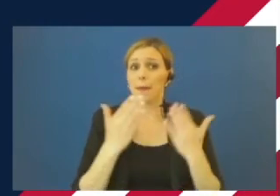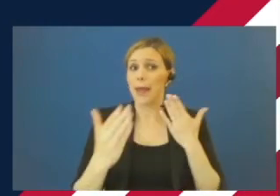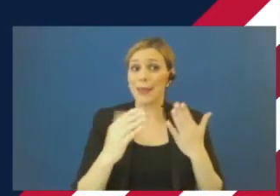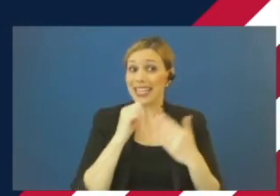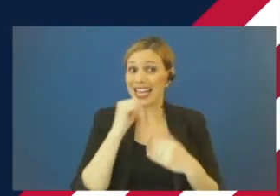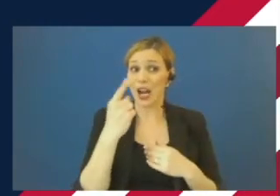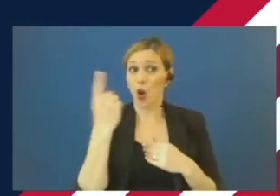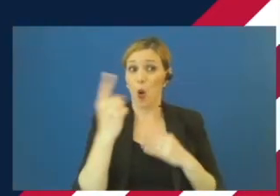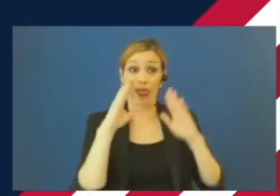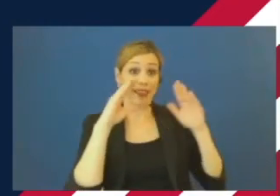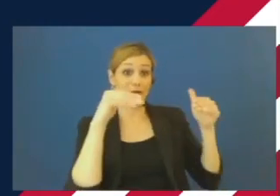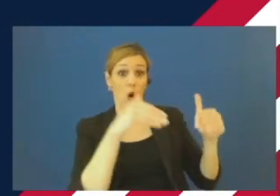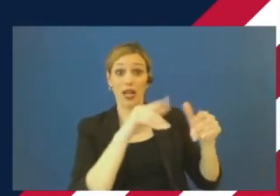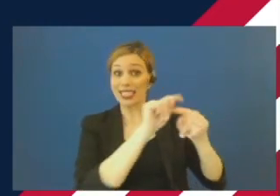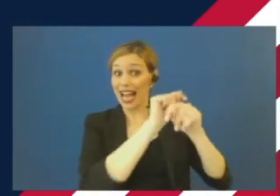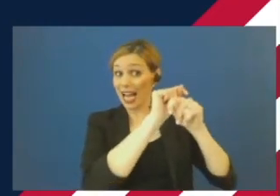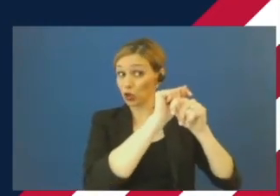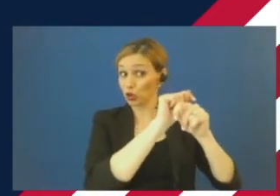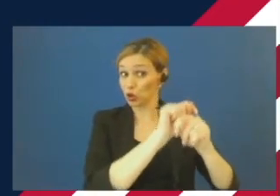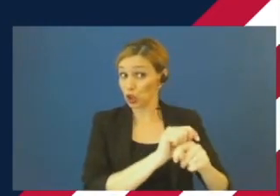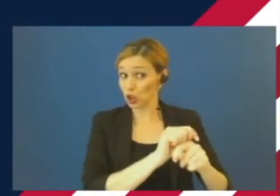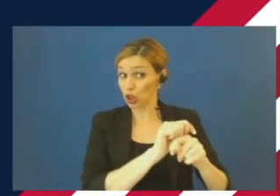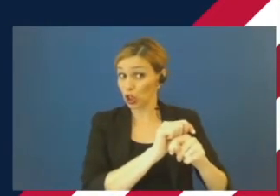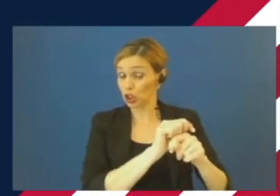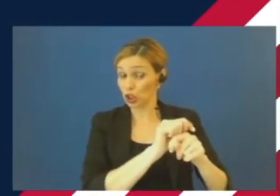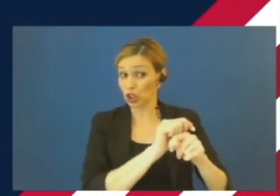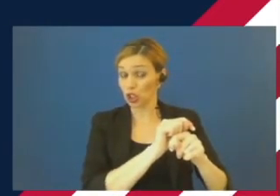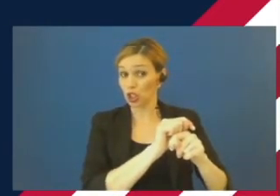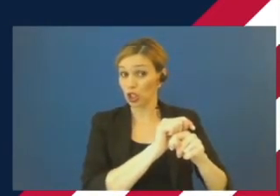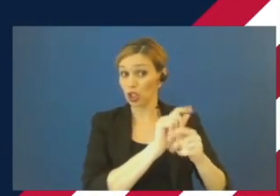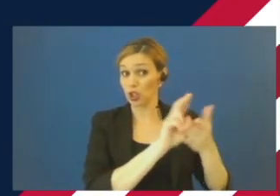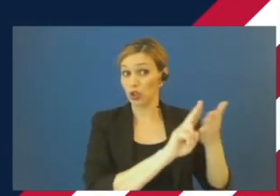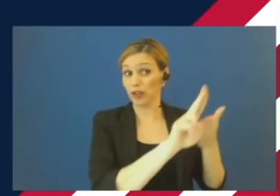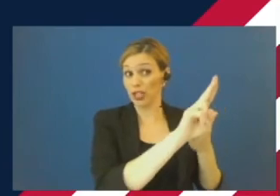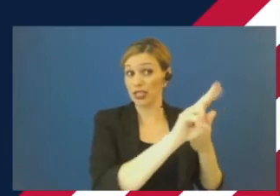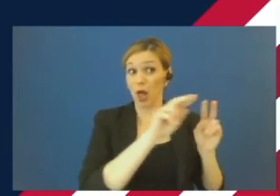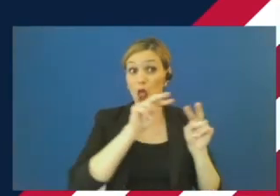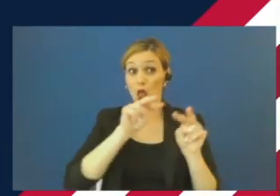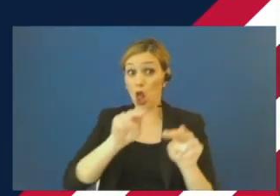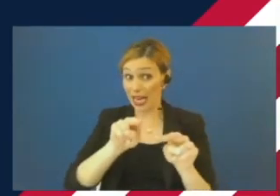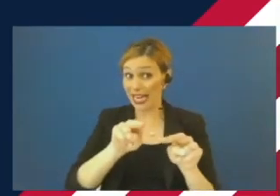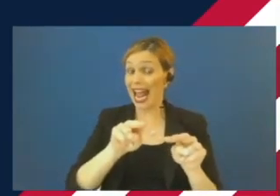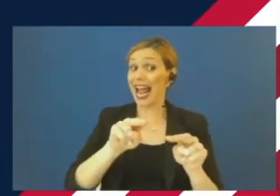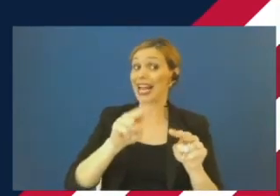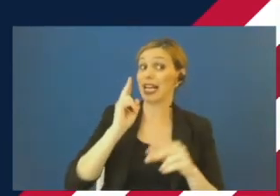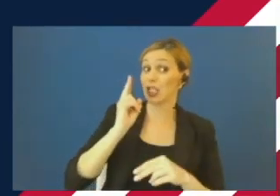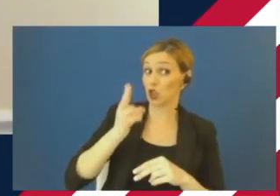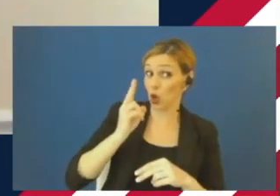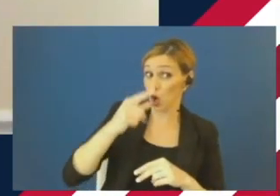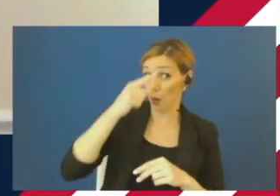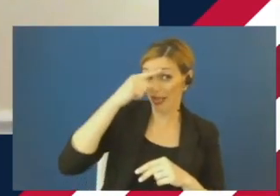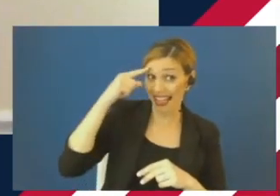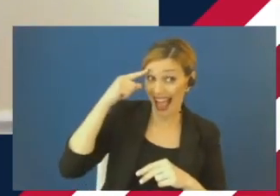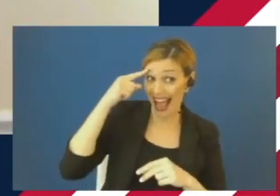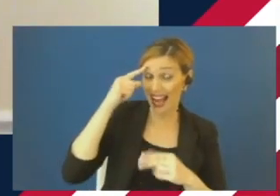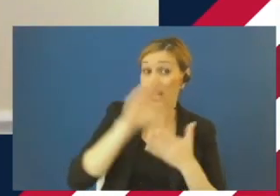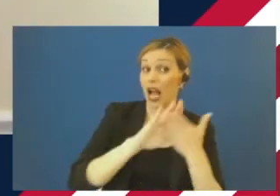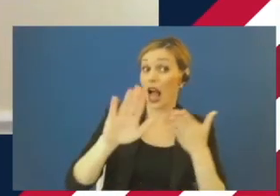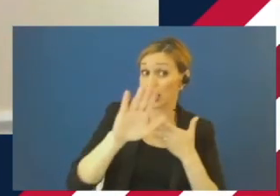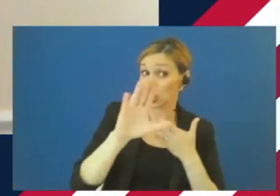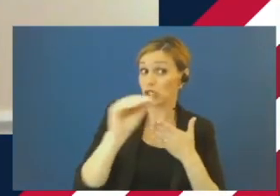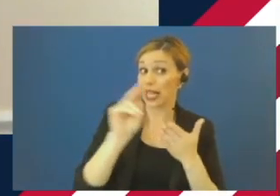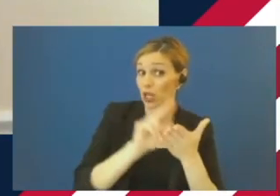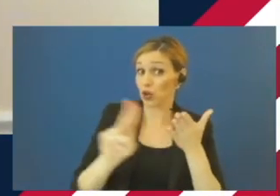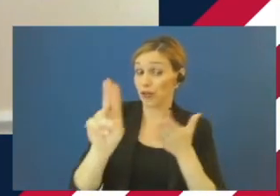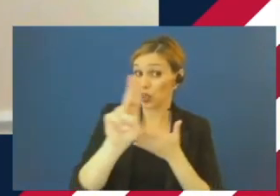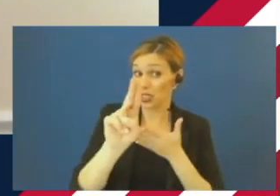looking more towards historically Black colleges and universities, looking at the successful model of the Pickering and